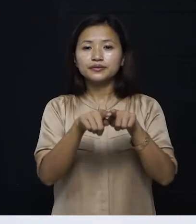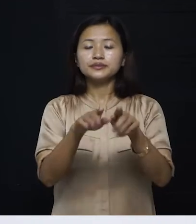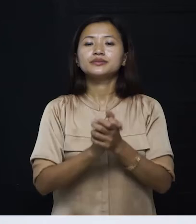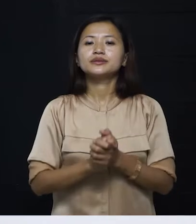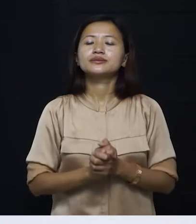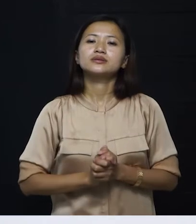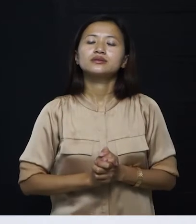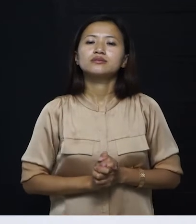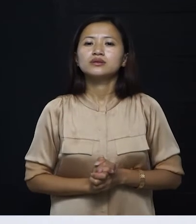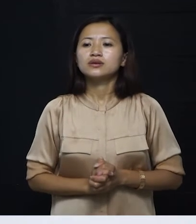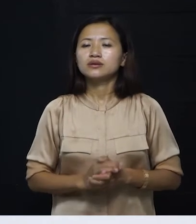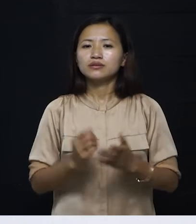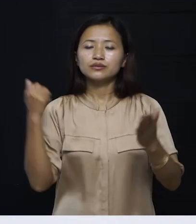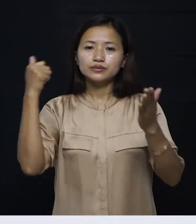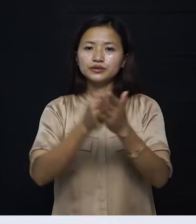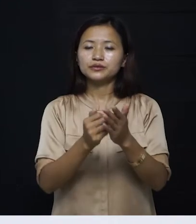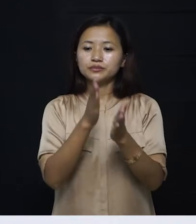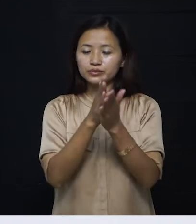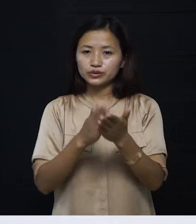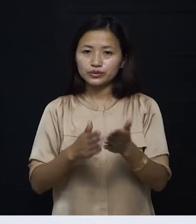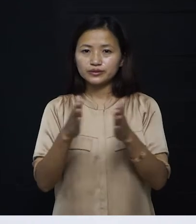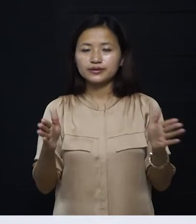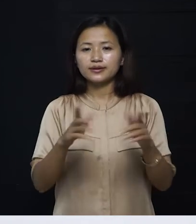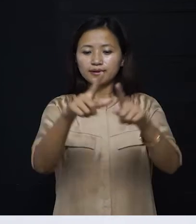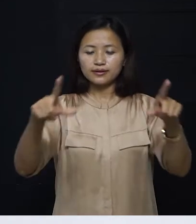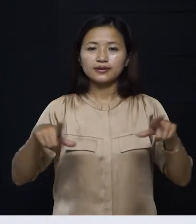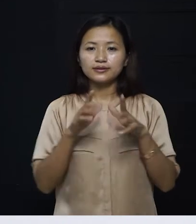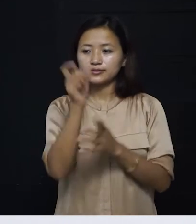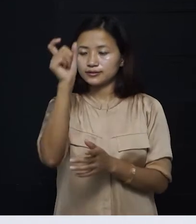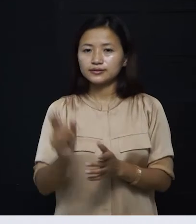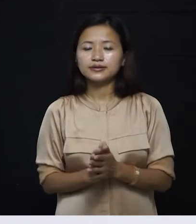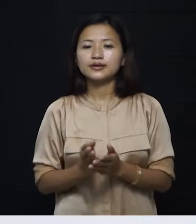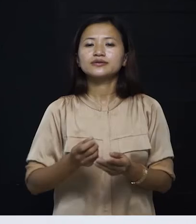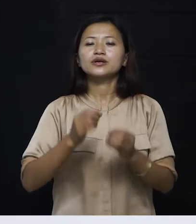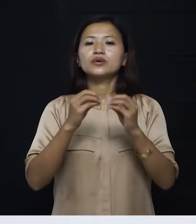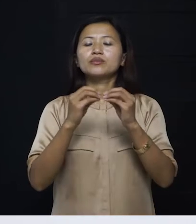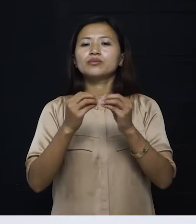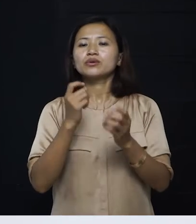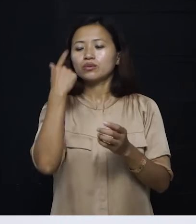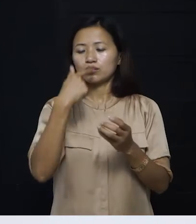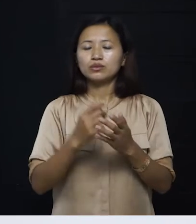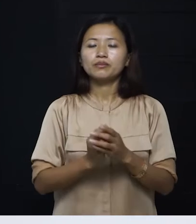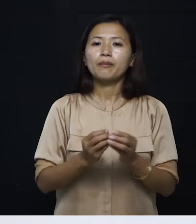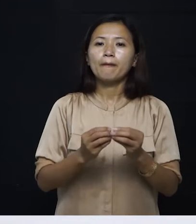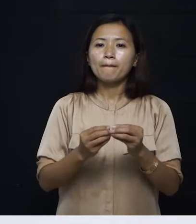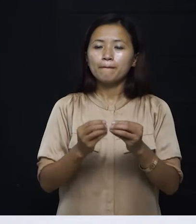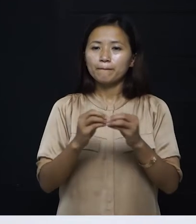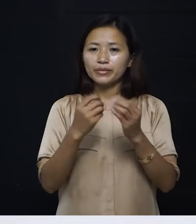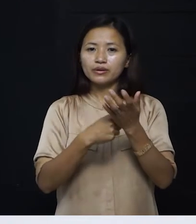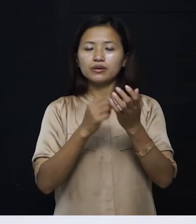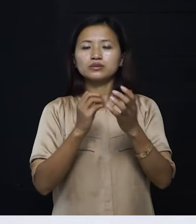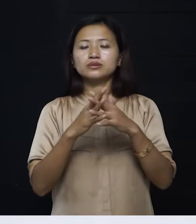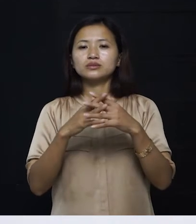An agreement is reached between the lender and the borrowers. Got it? An agreement will be